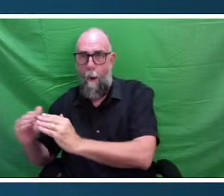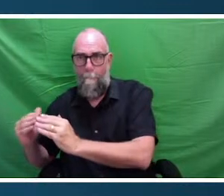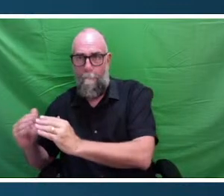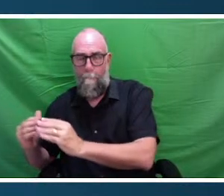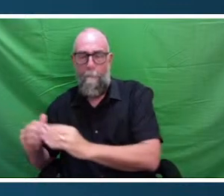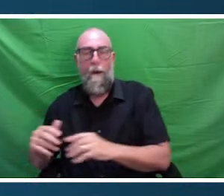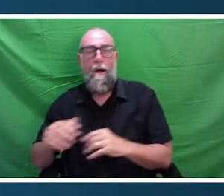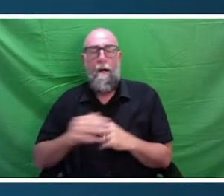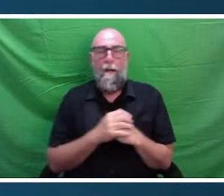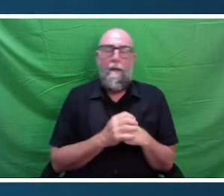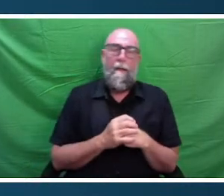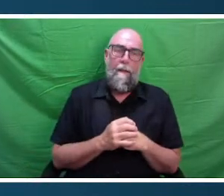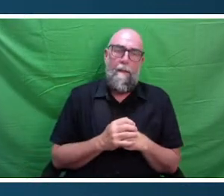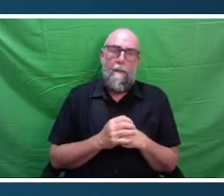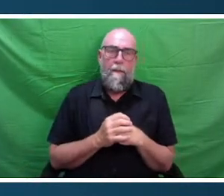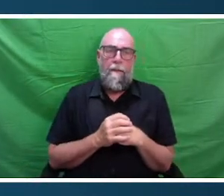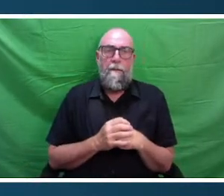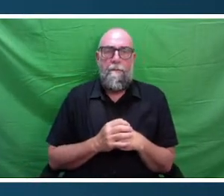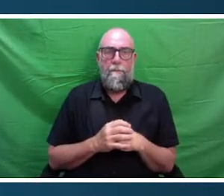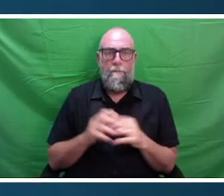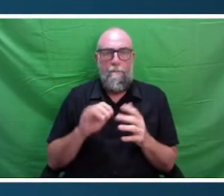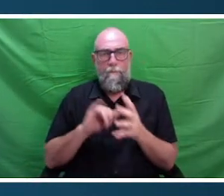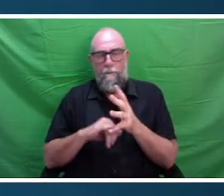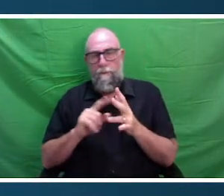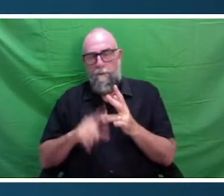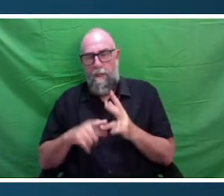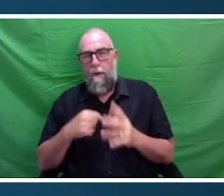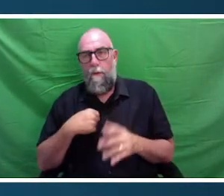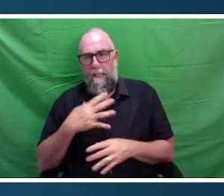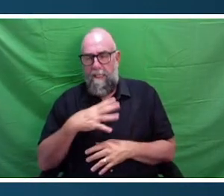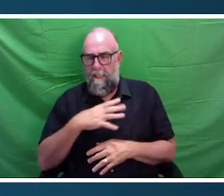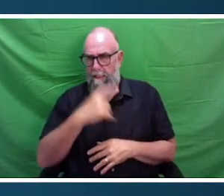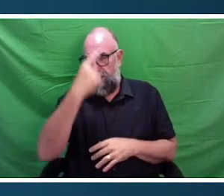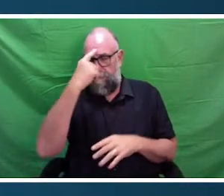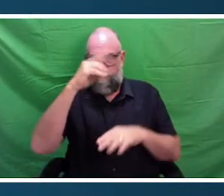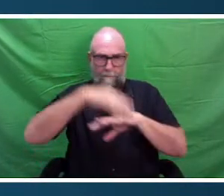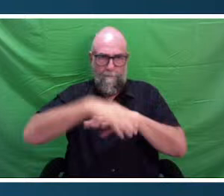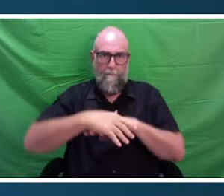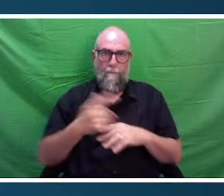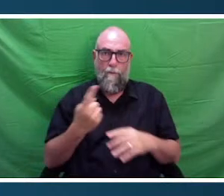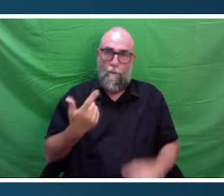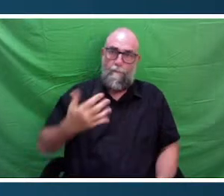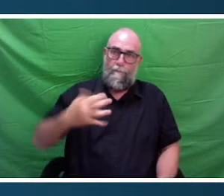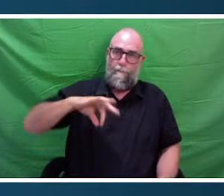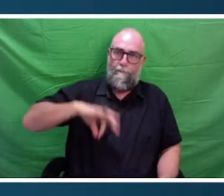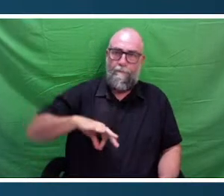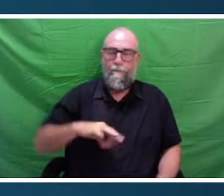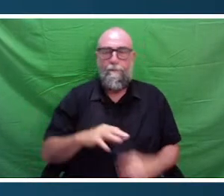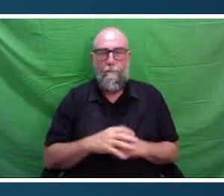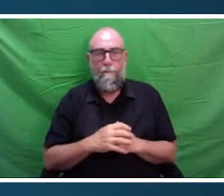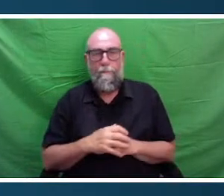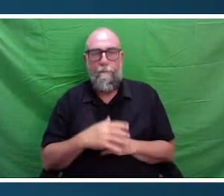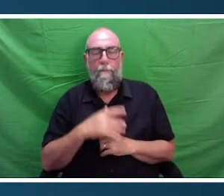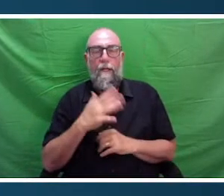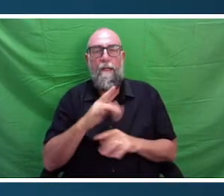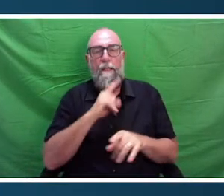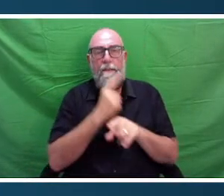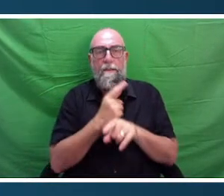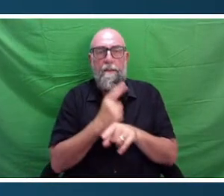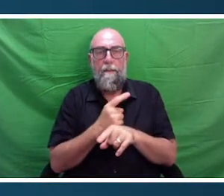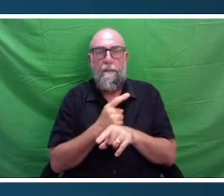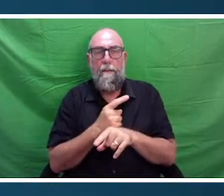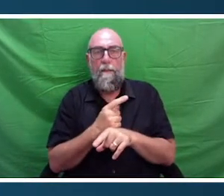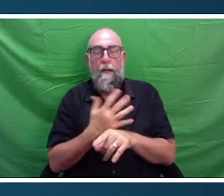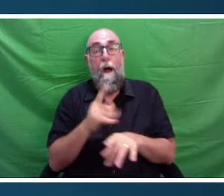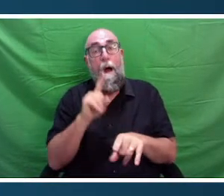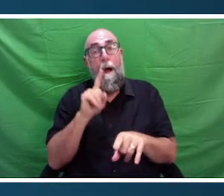and not benefiting directly through their household members participating. For example, we do find that people report their family relationships often getting stronger rather